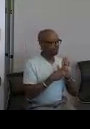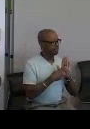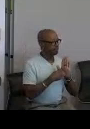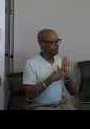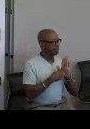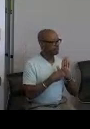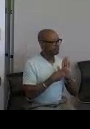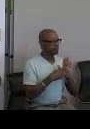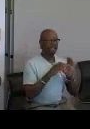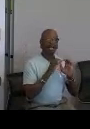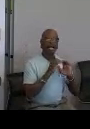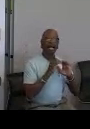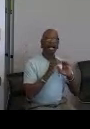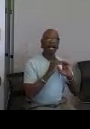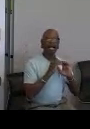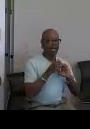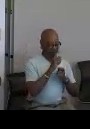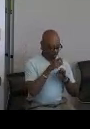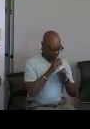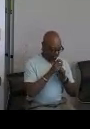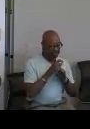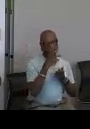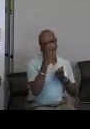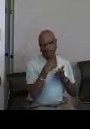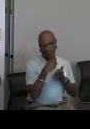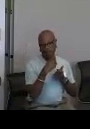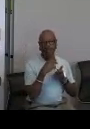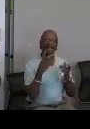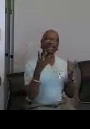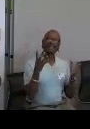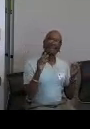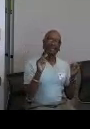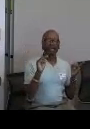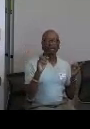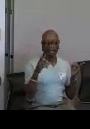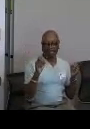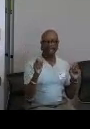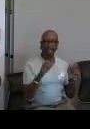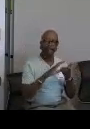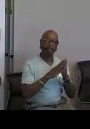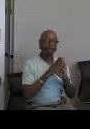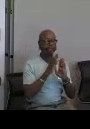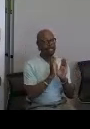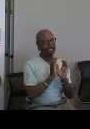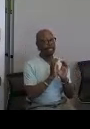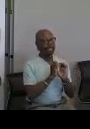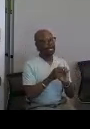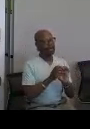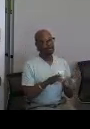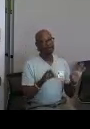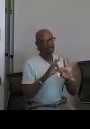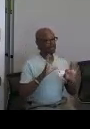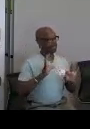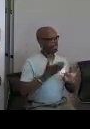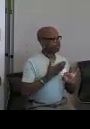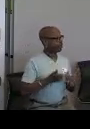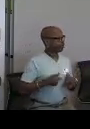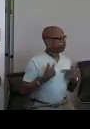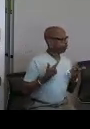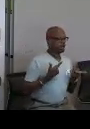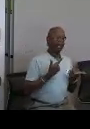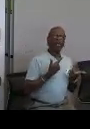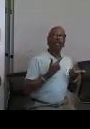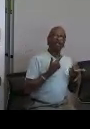how precise and concise and beautiful tactile maps can be and how important they are in their world, in our